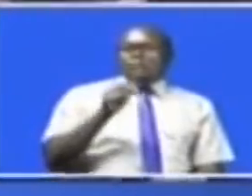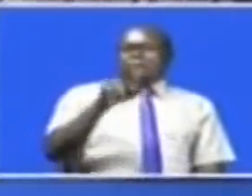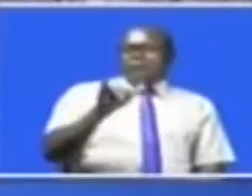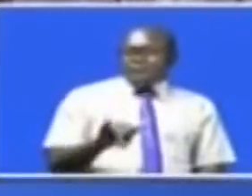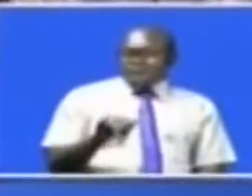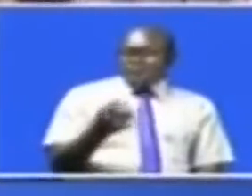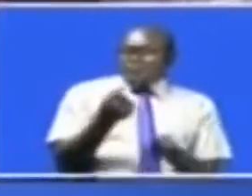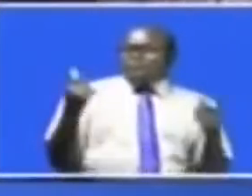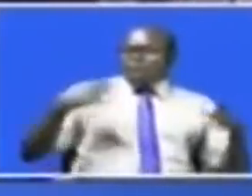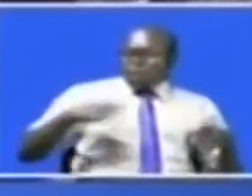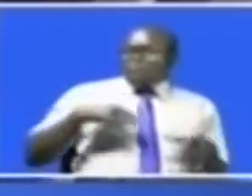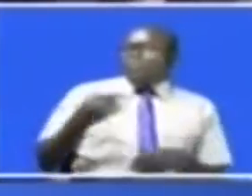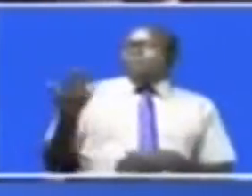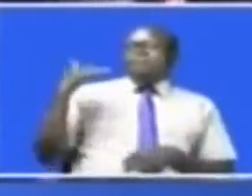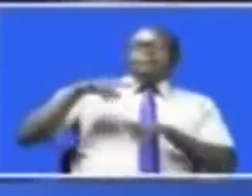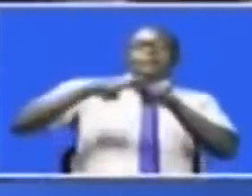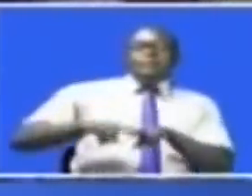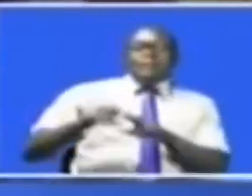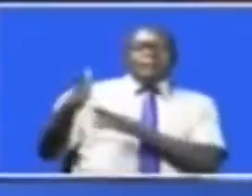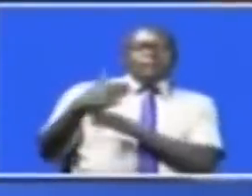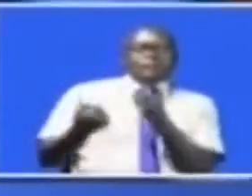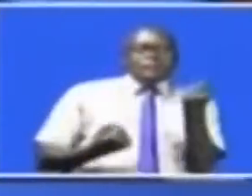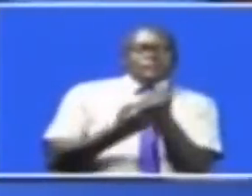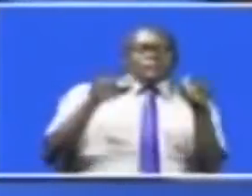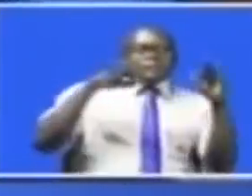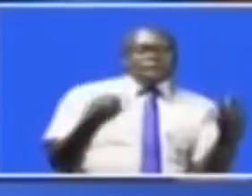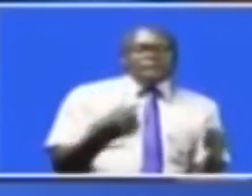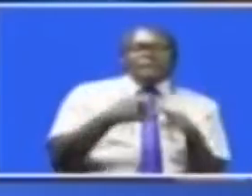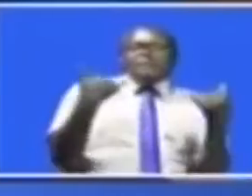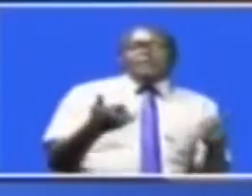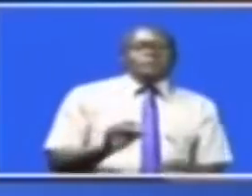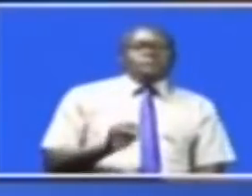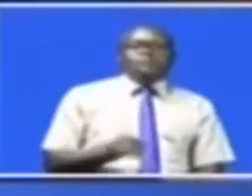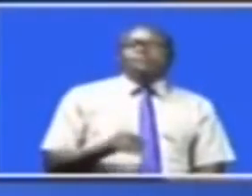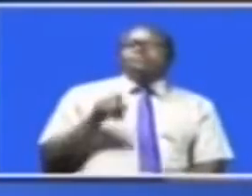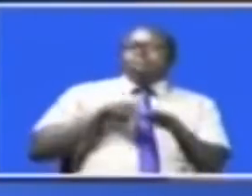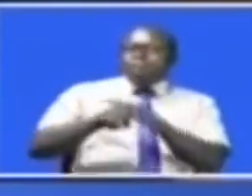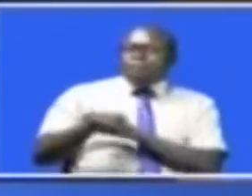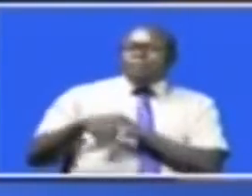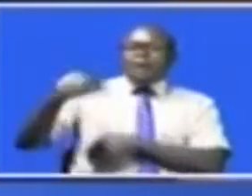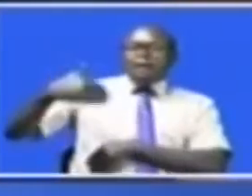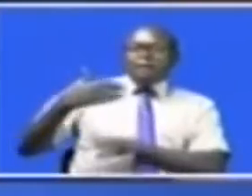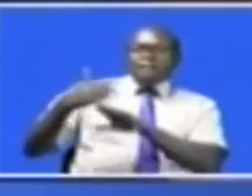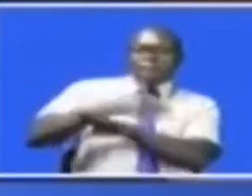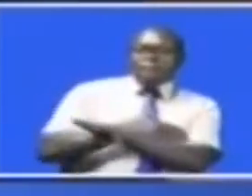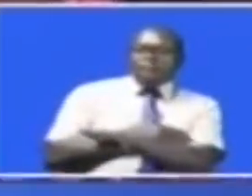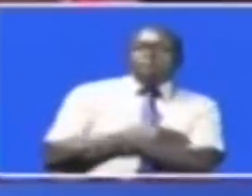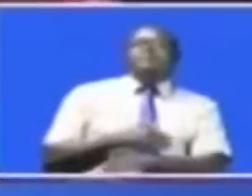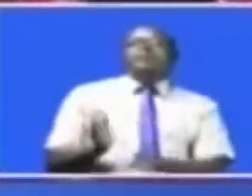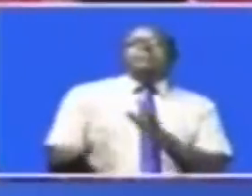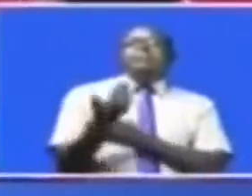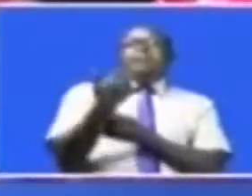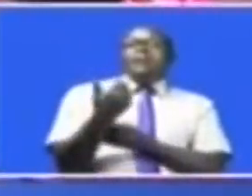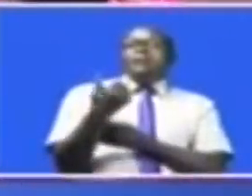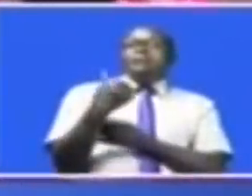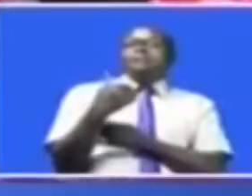one of the few who are relying on fish for a living. She gets to the shore every day before the crack of dawn in